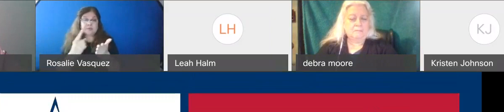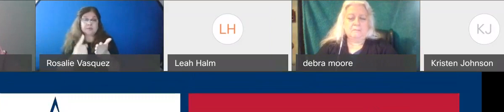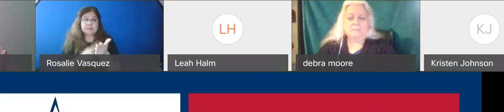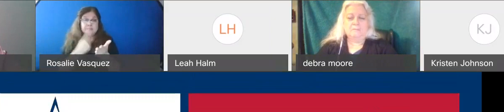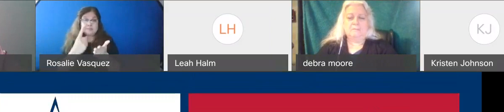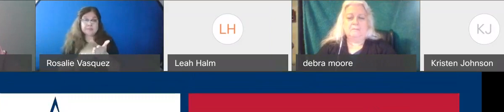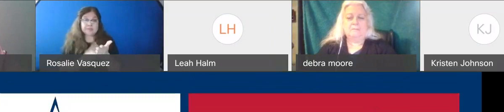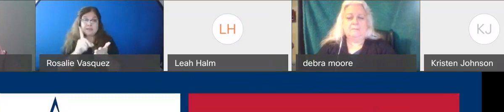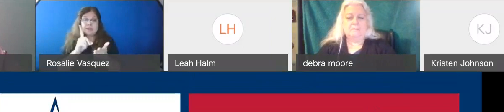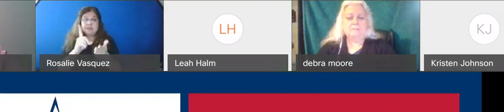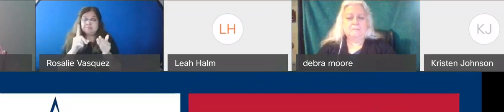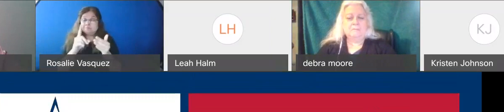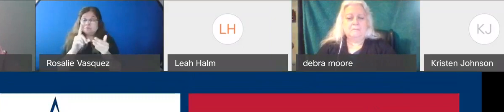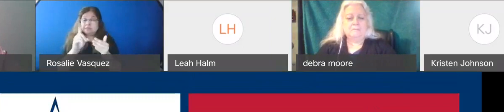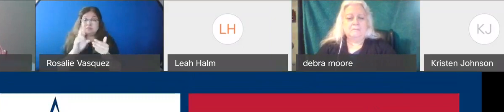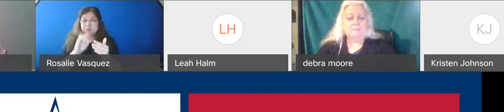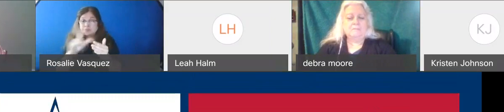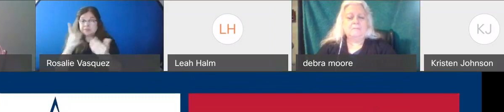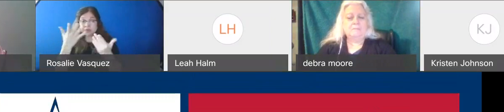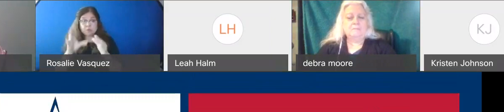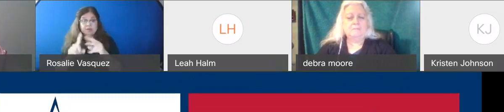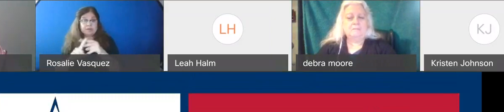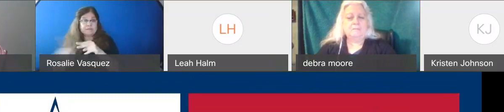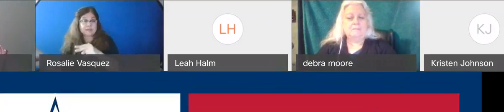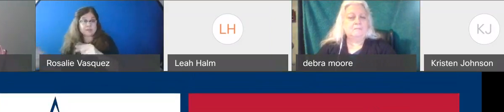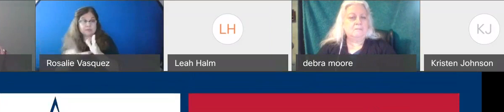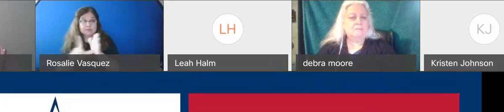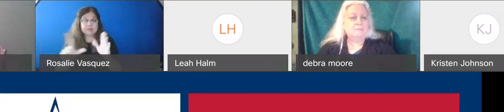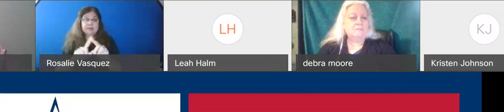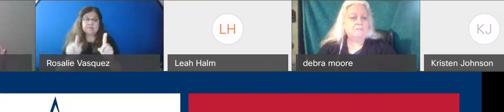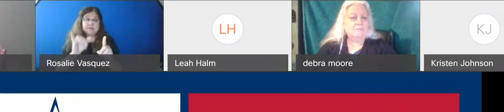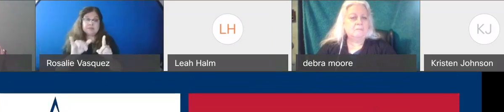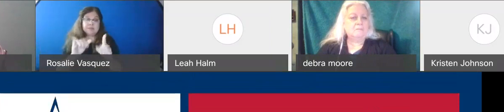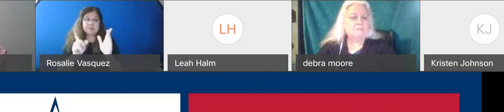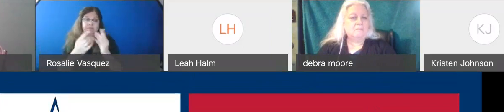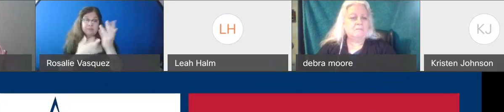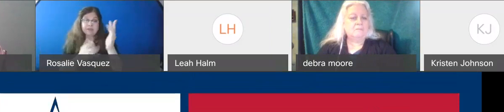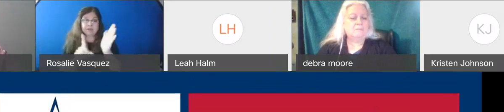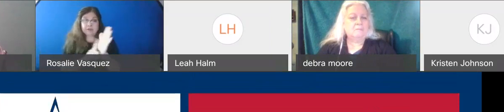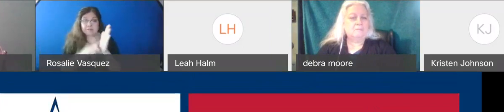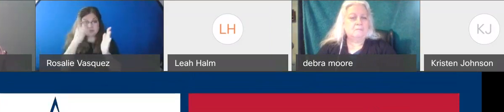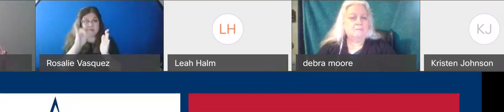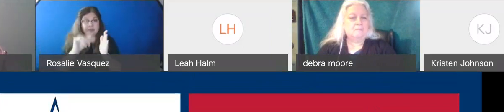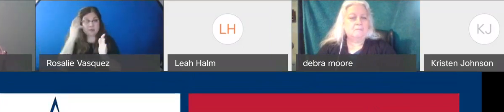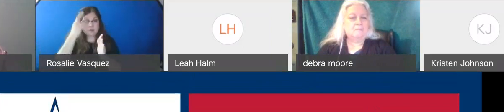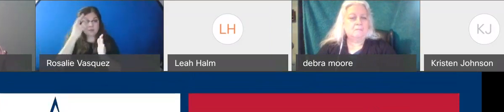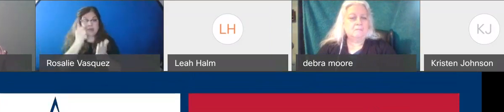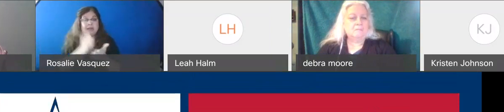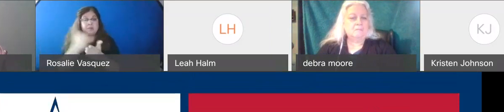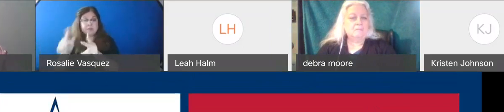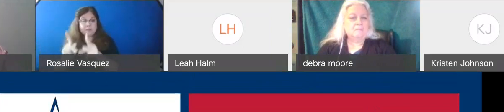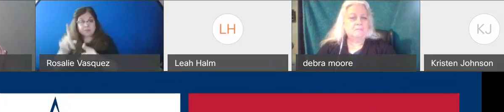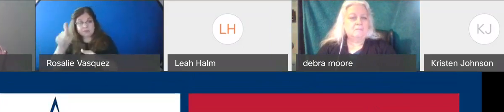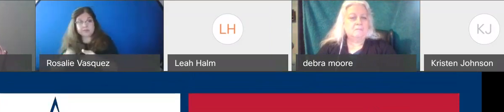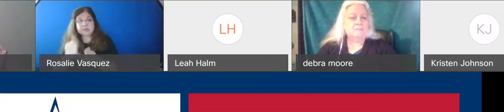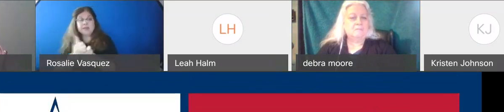don't want to evacuate immediately when they hear that, but that's what a fire alarm is for. Help others if necessary or possible.